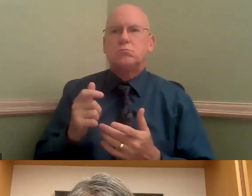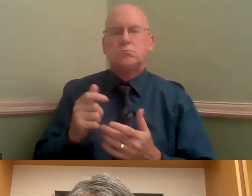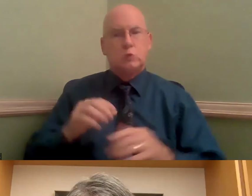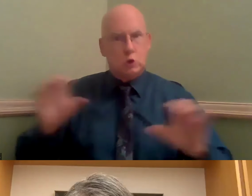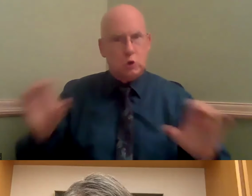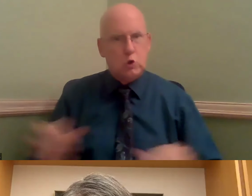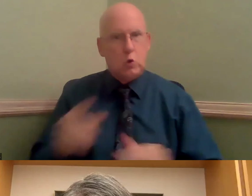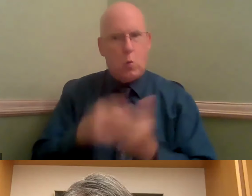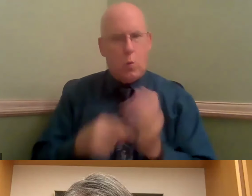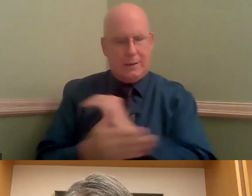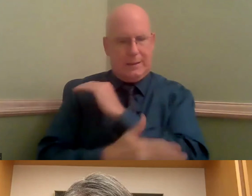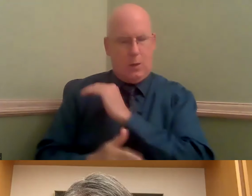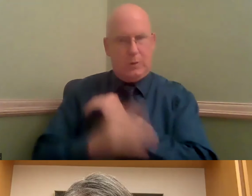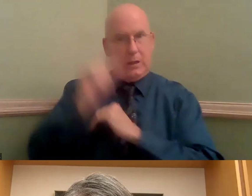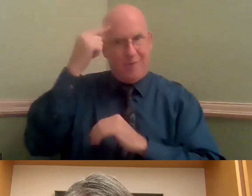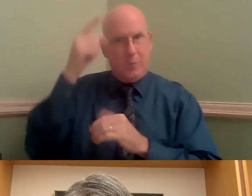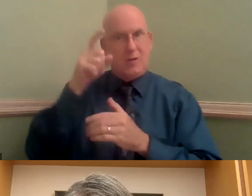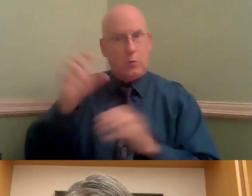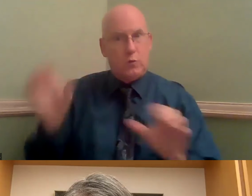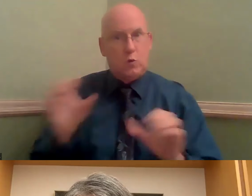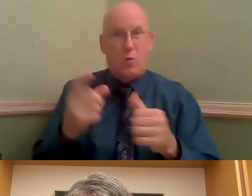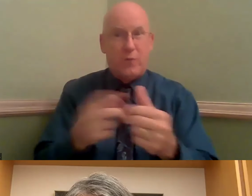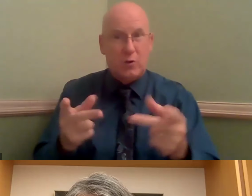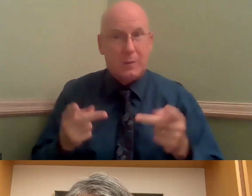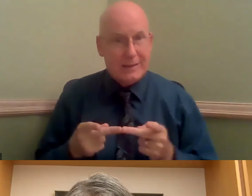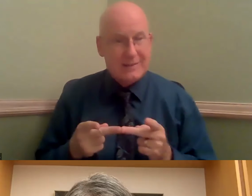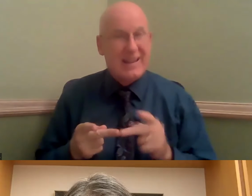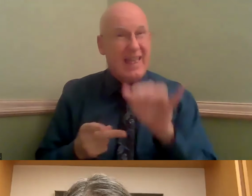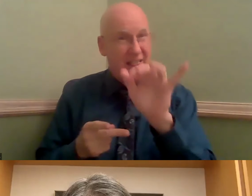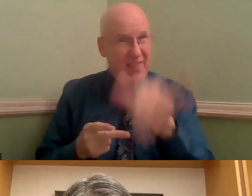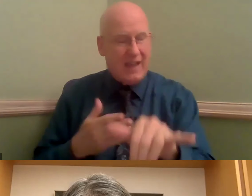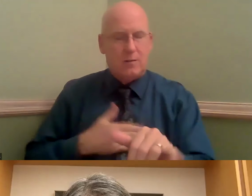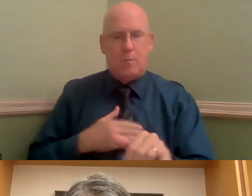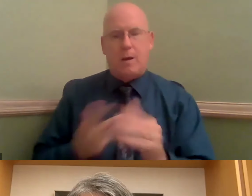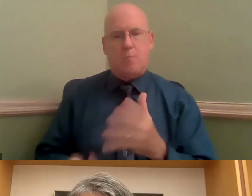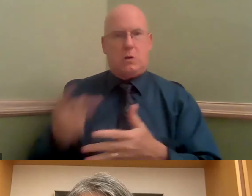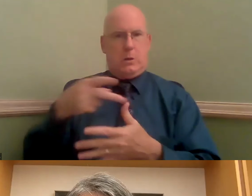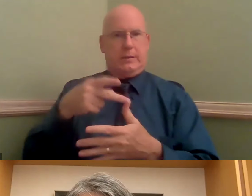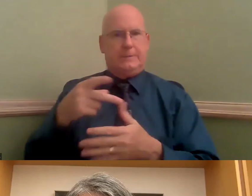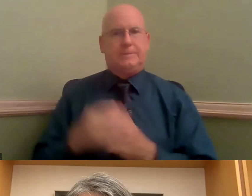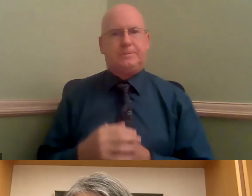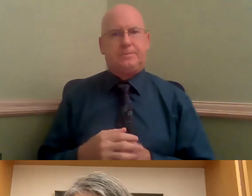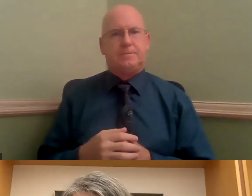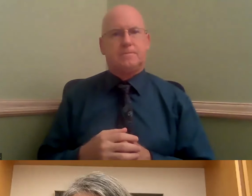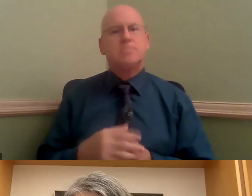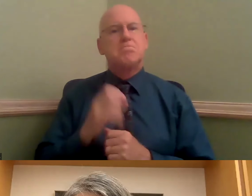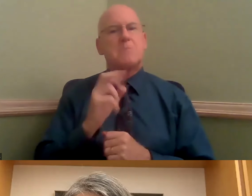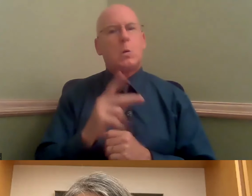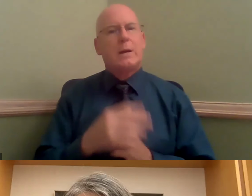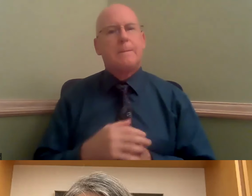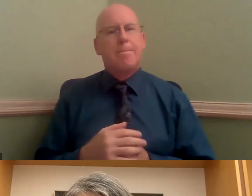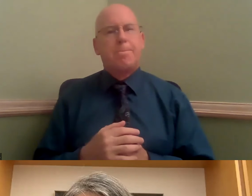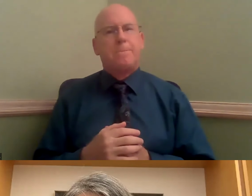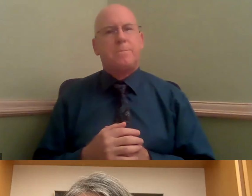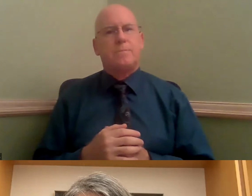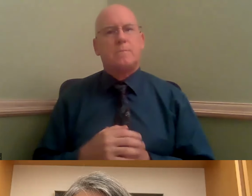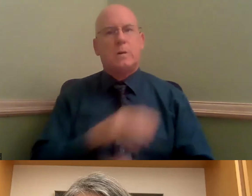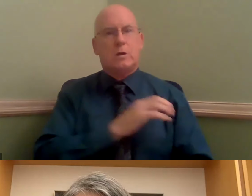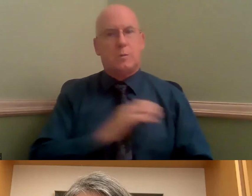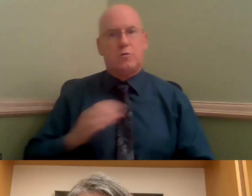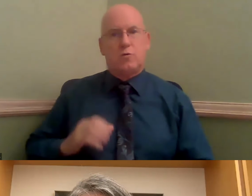government was designed to do in the first place, and that's where my priorities would be. Okay. Commissioner Cava,